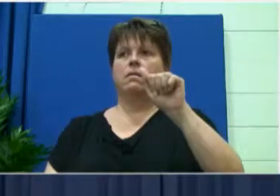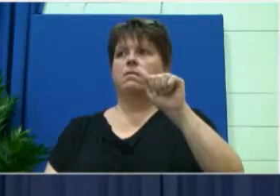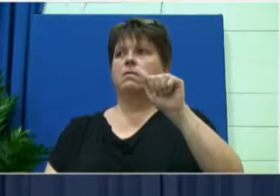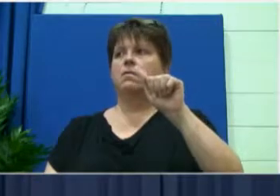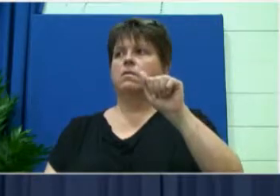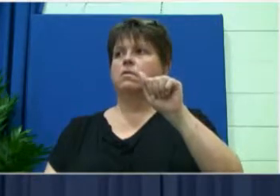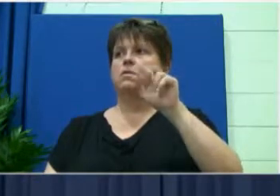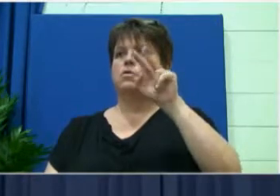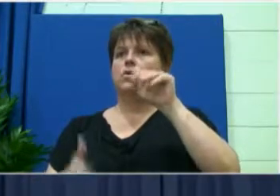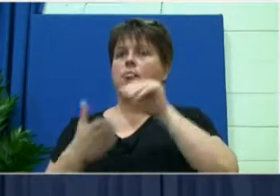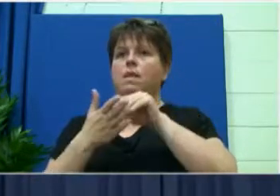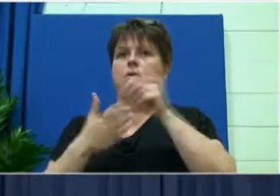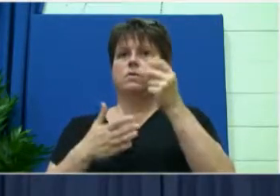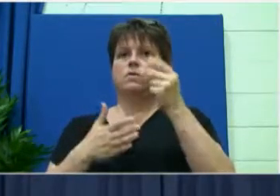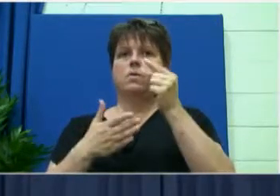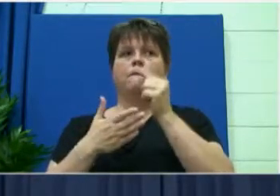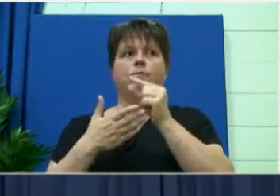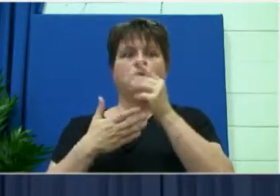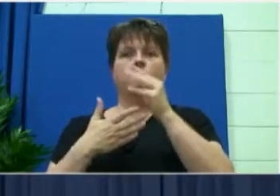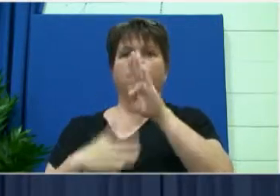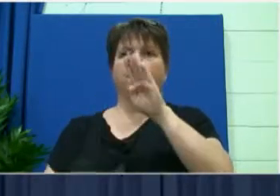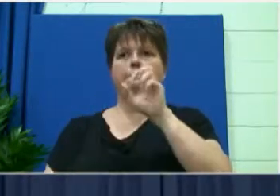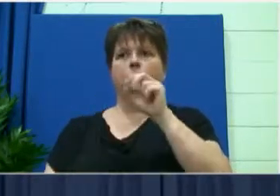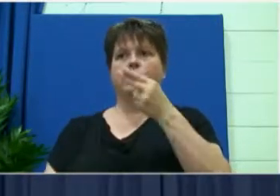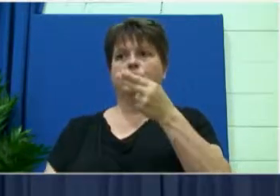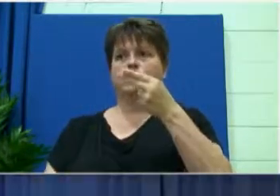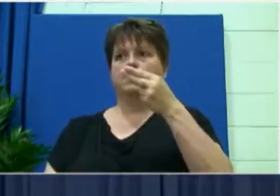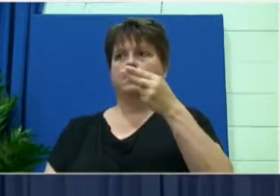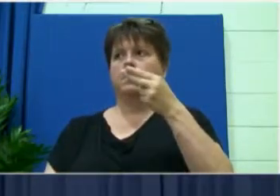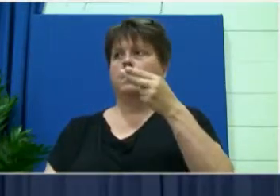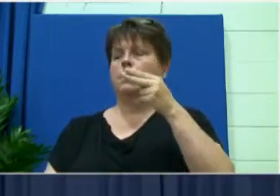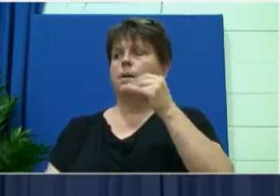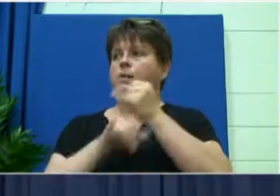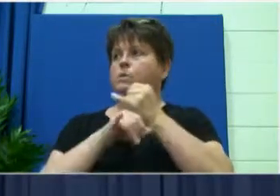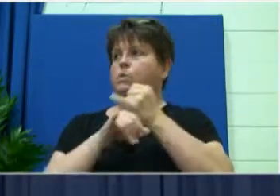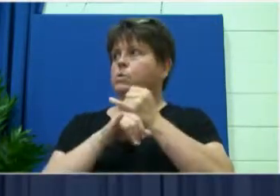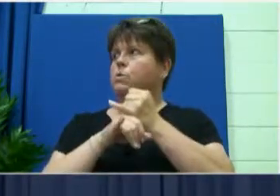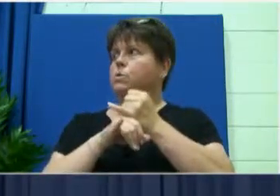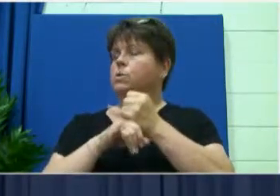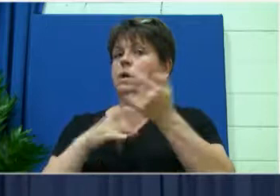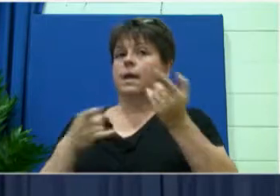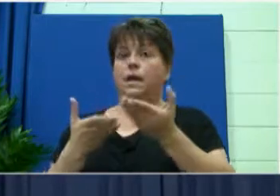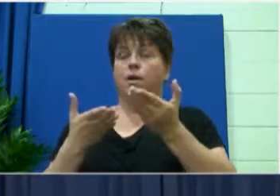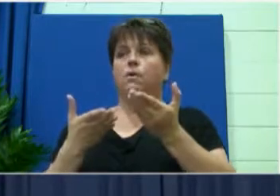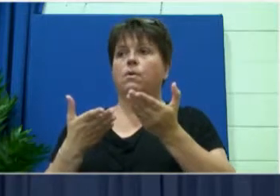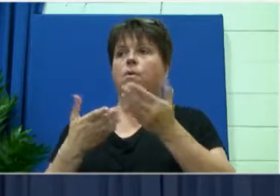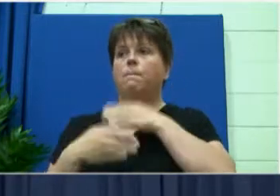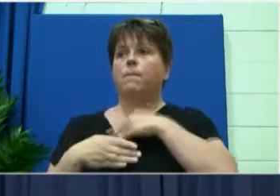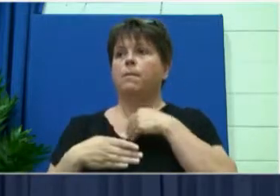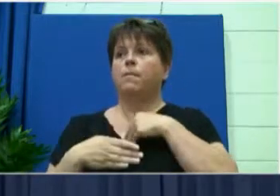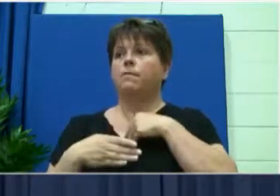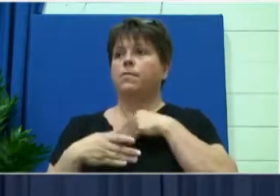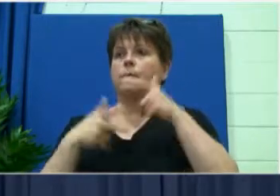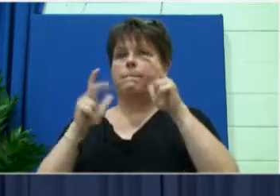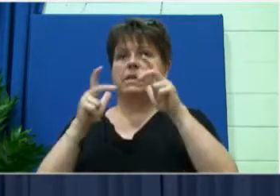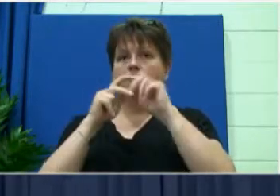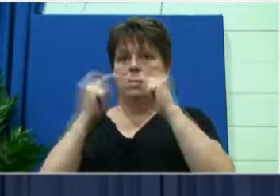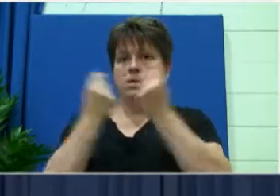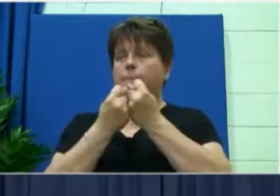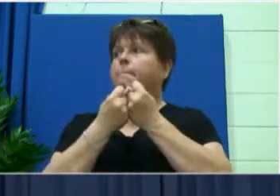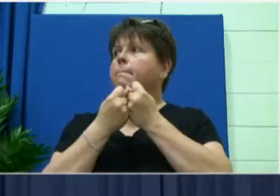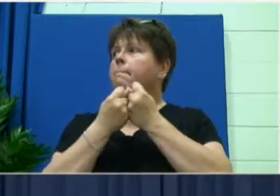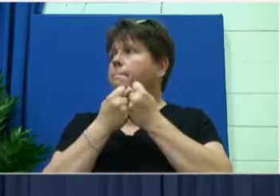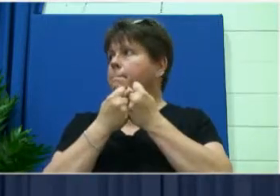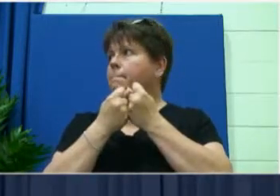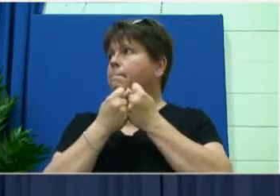is a 2012 graduate of Bishop Noel Institute. While at KC, he was a member of the Blue Devils basketball